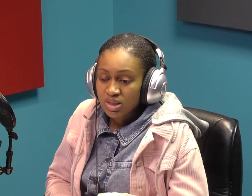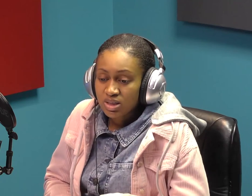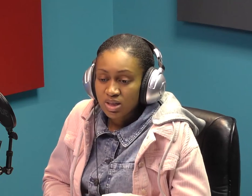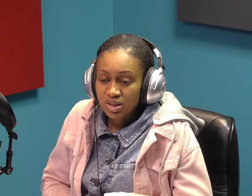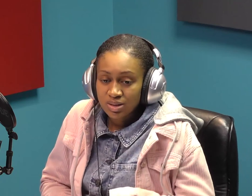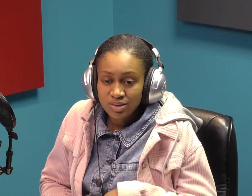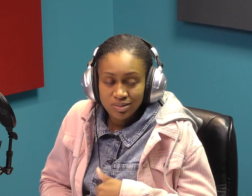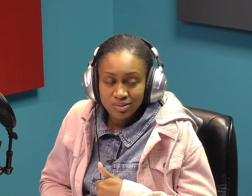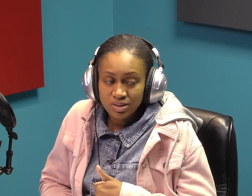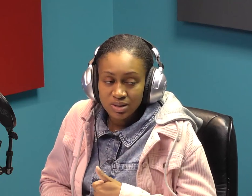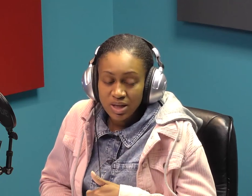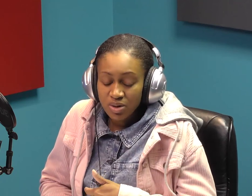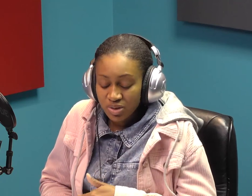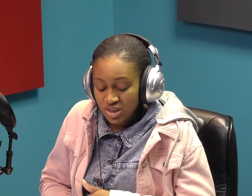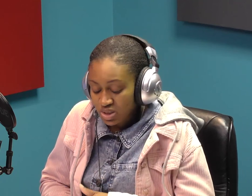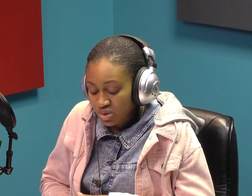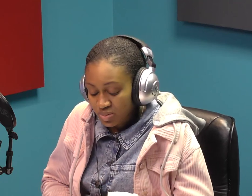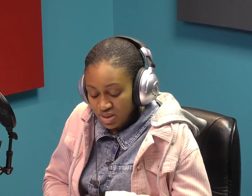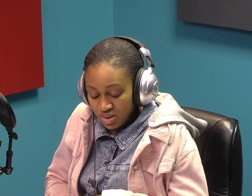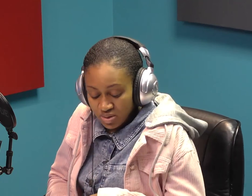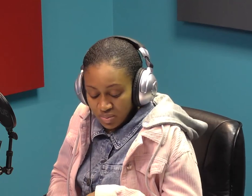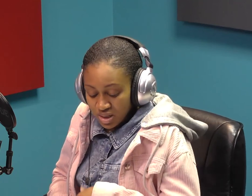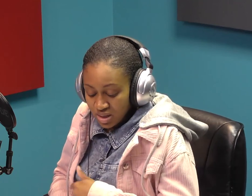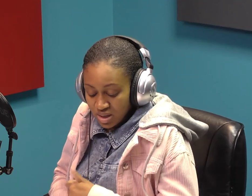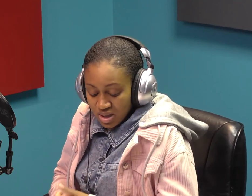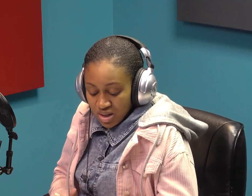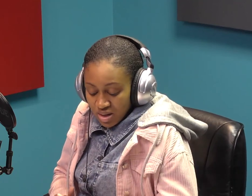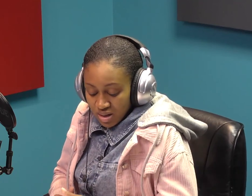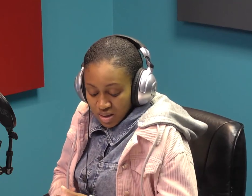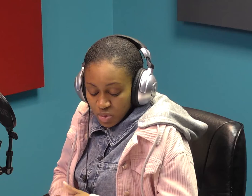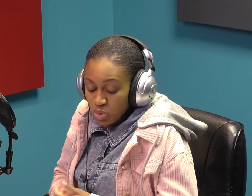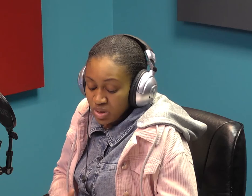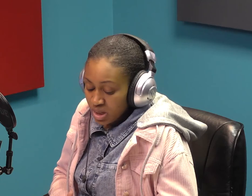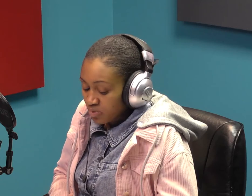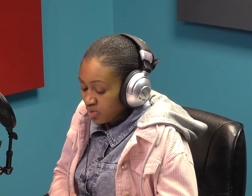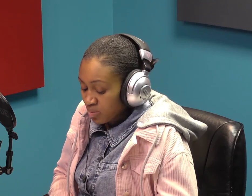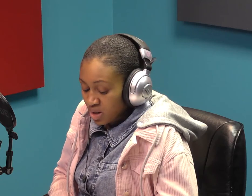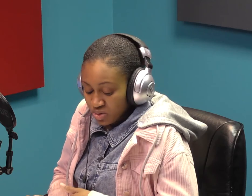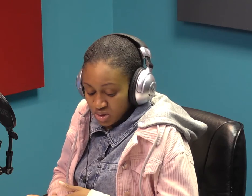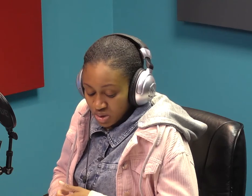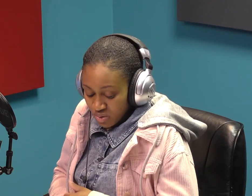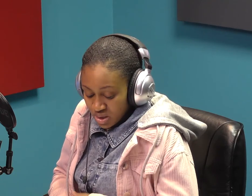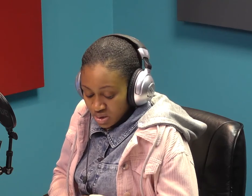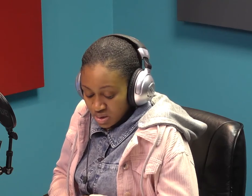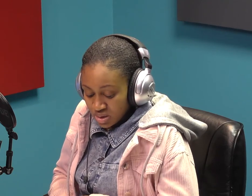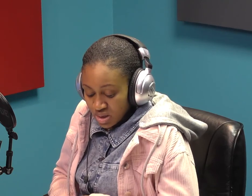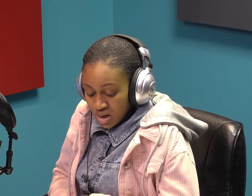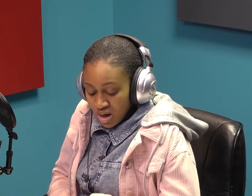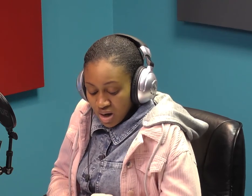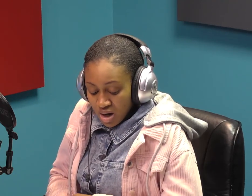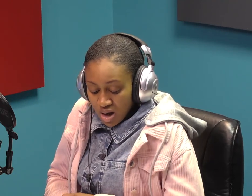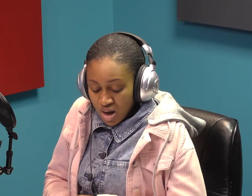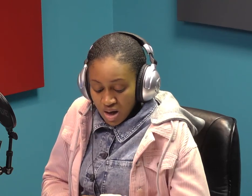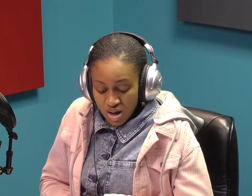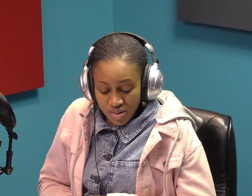don't consider themselves to be unique from other generations.